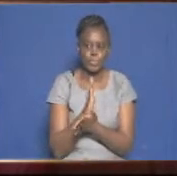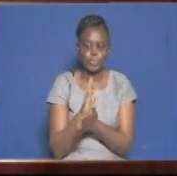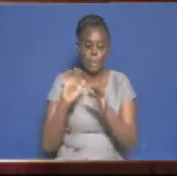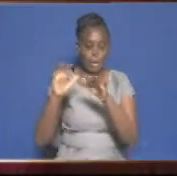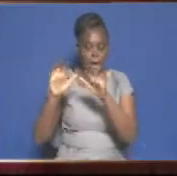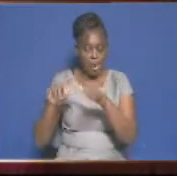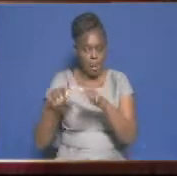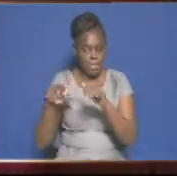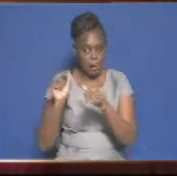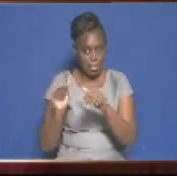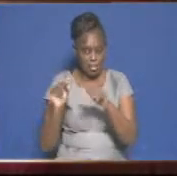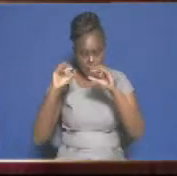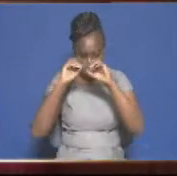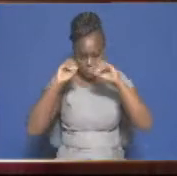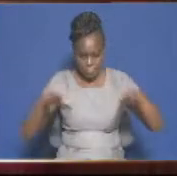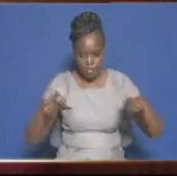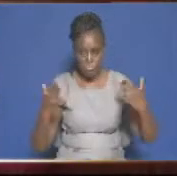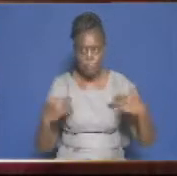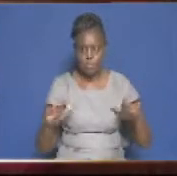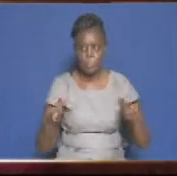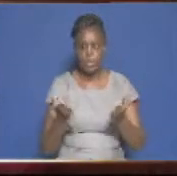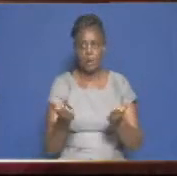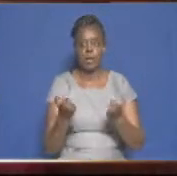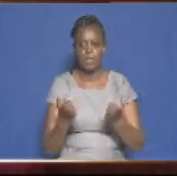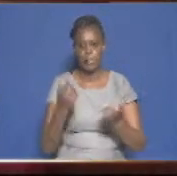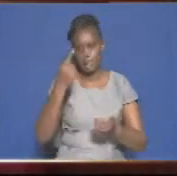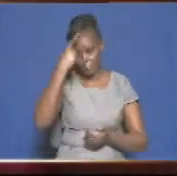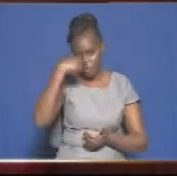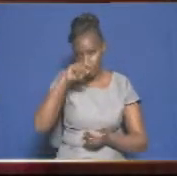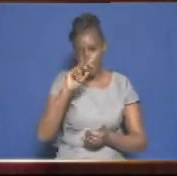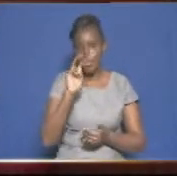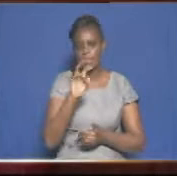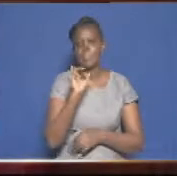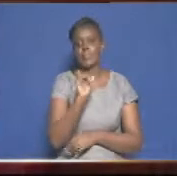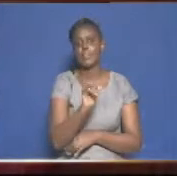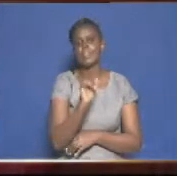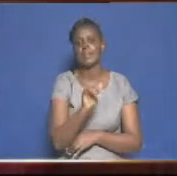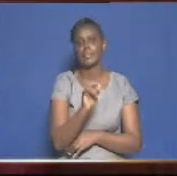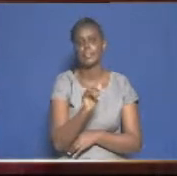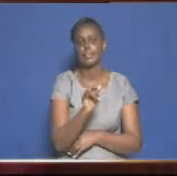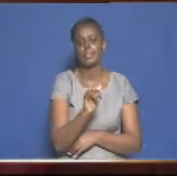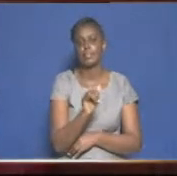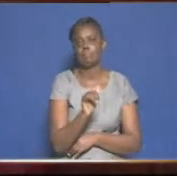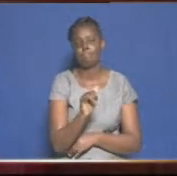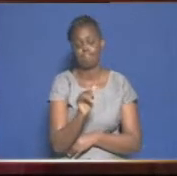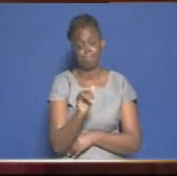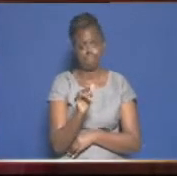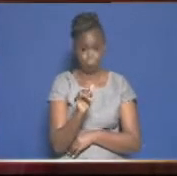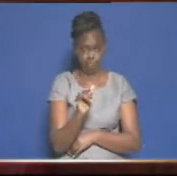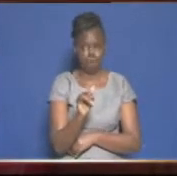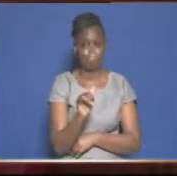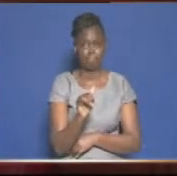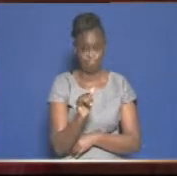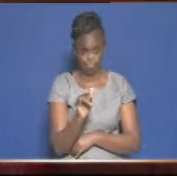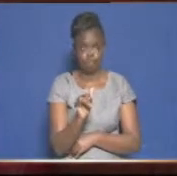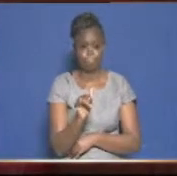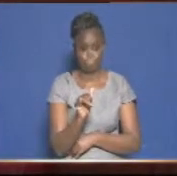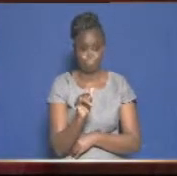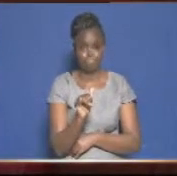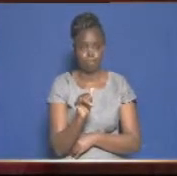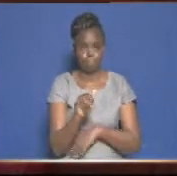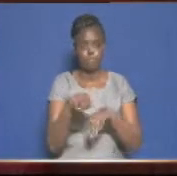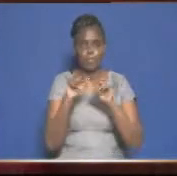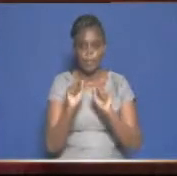agriculture is devolved, we need a policy to see that at least we are able